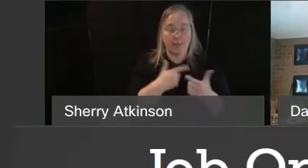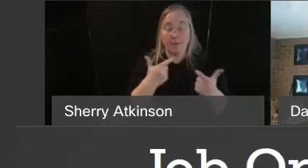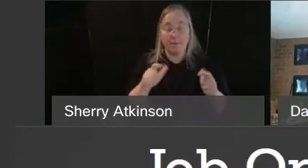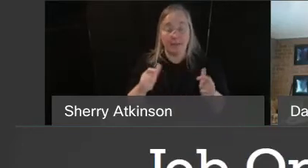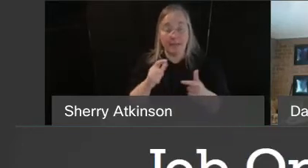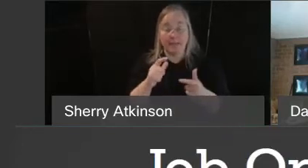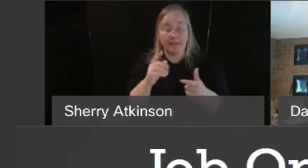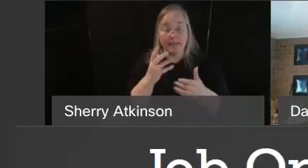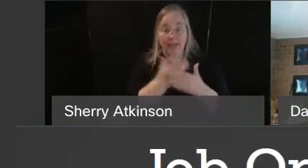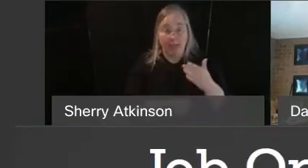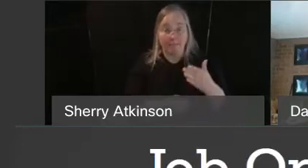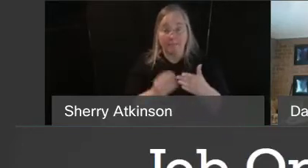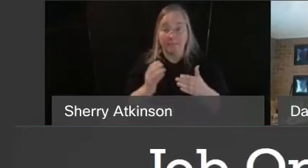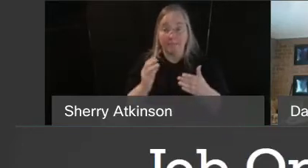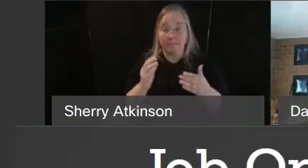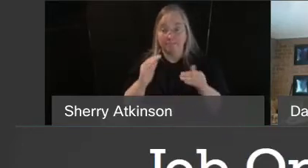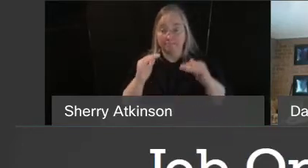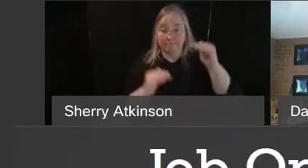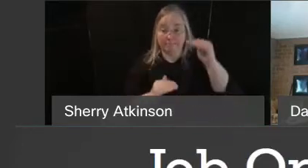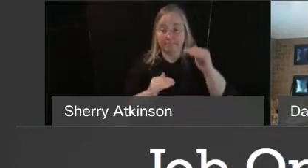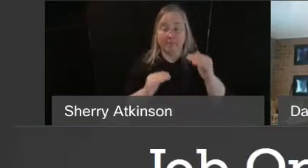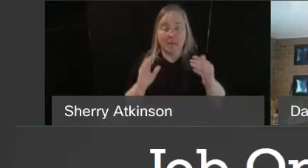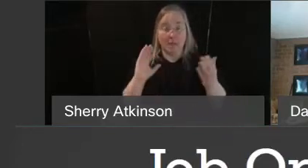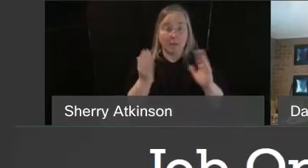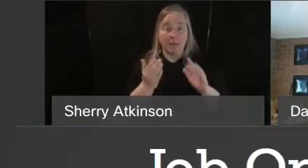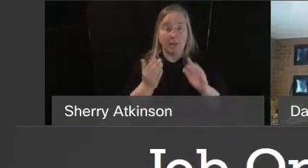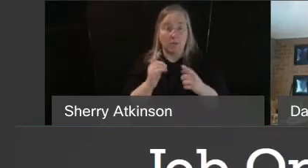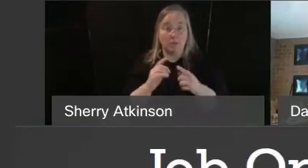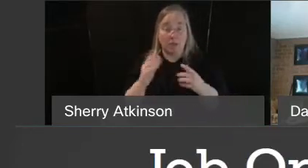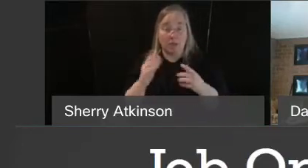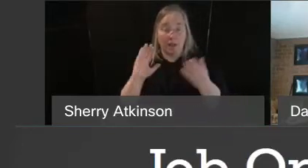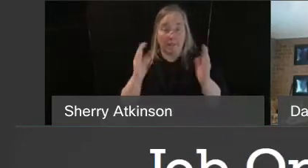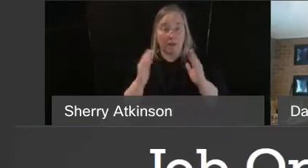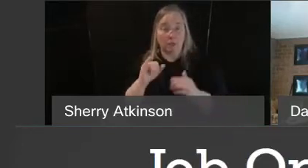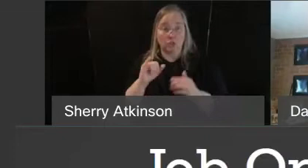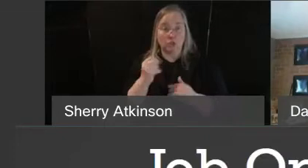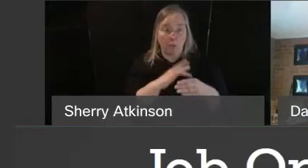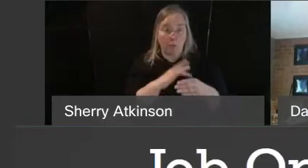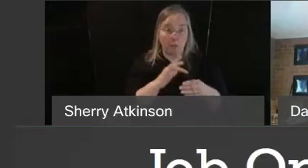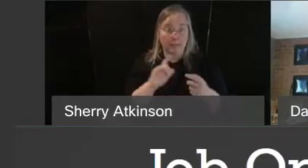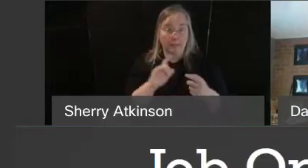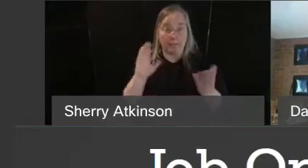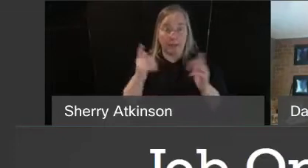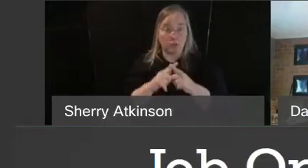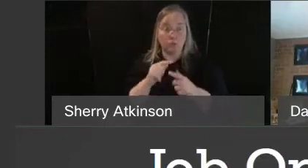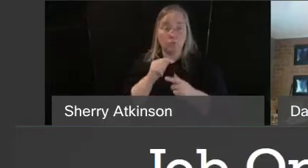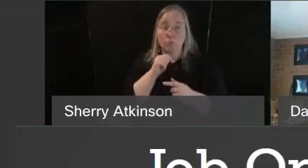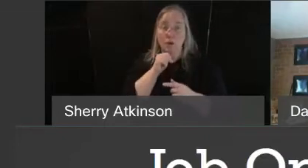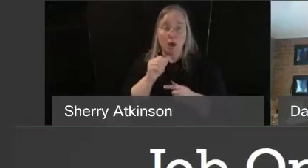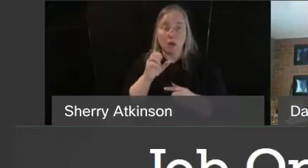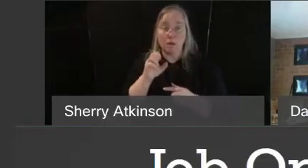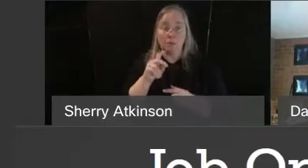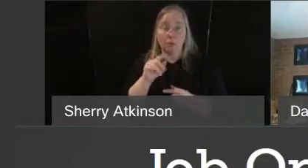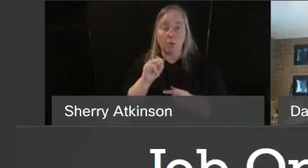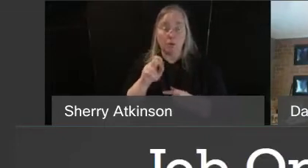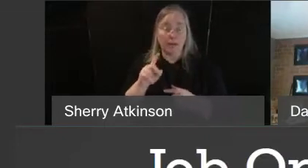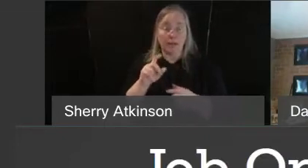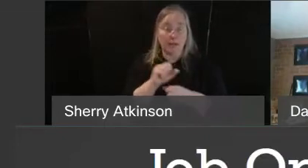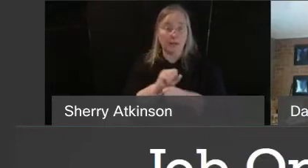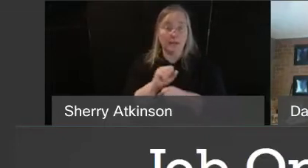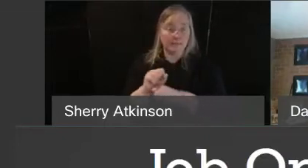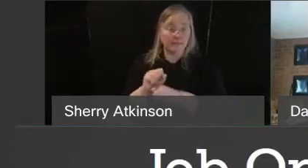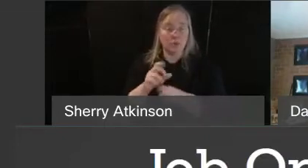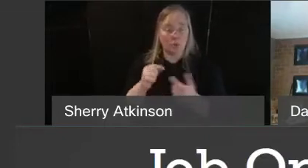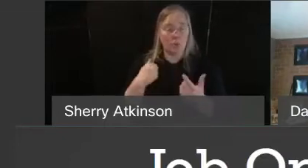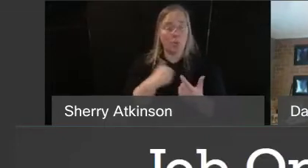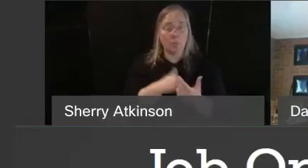versus the number of unemployed individuals. So again, there are fewer job openings and many people chasing those fewer